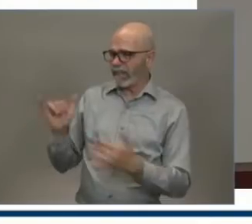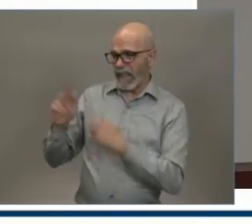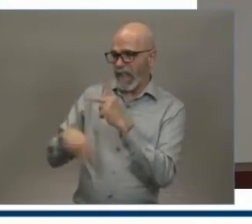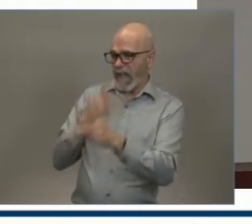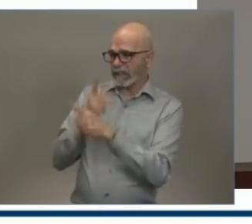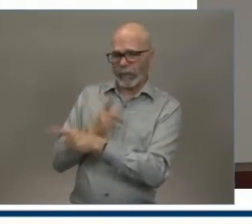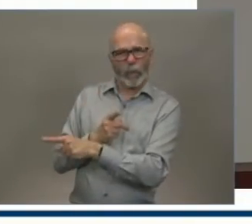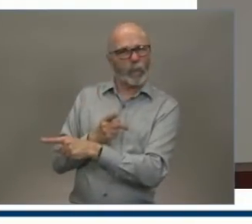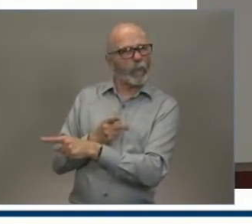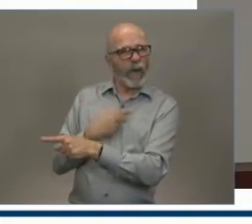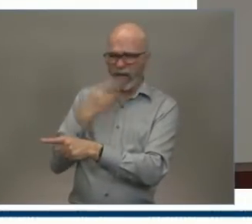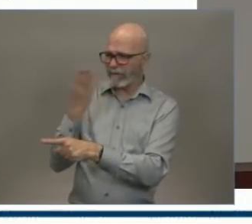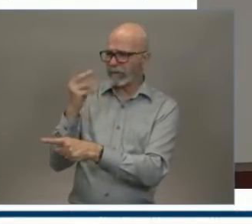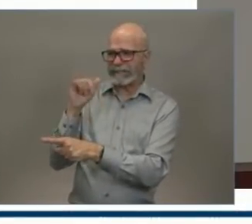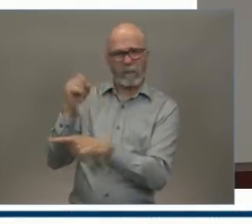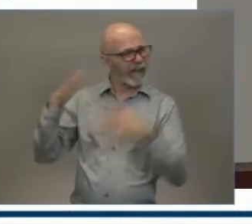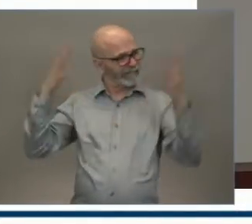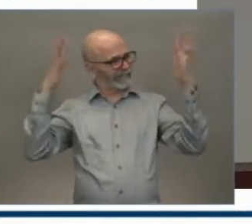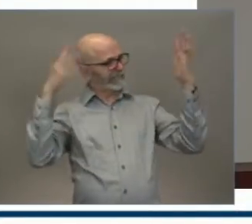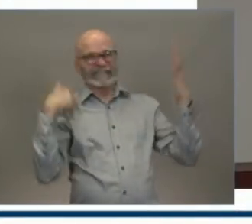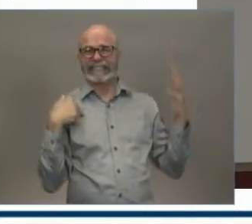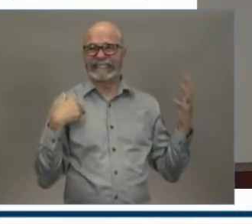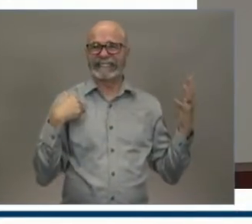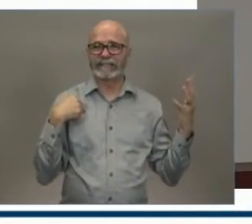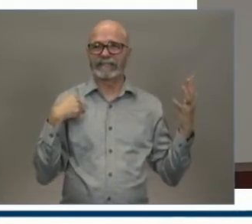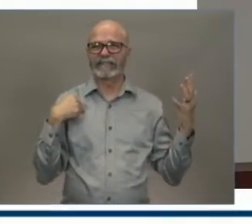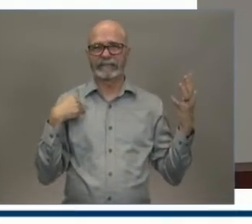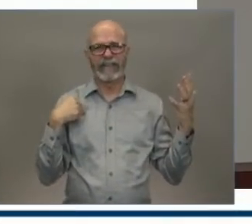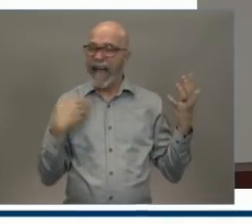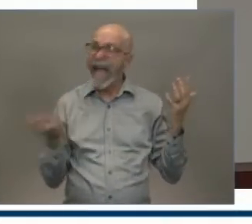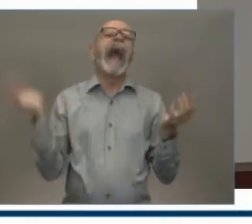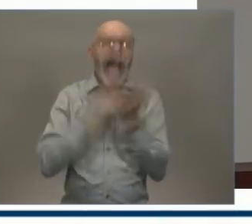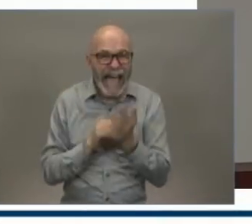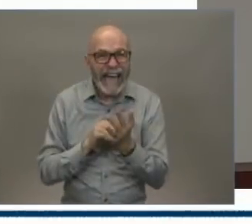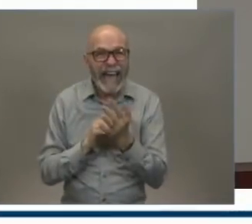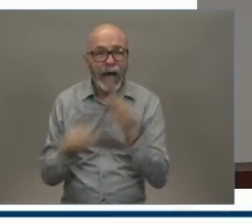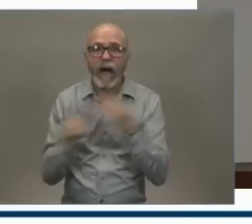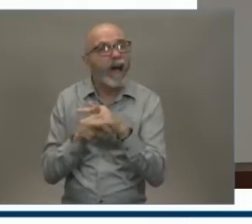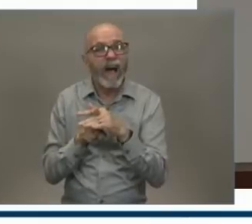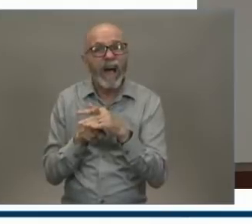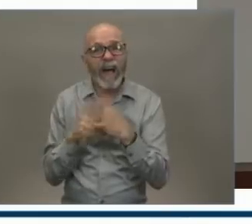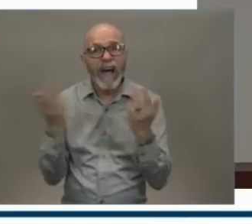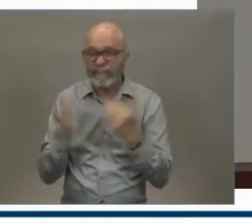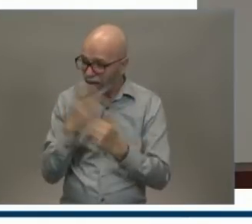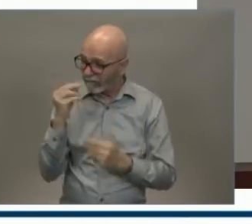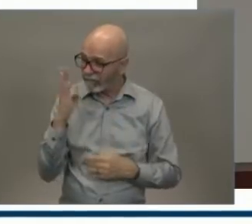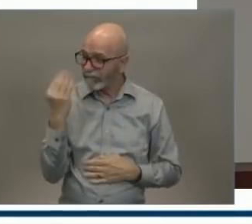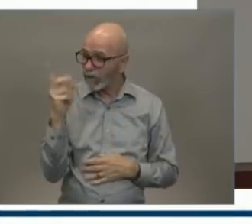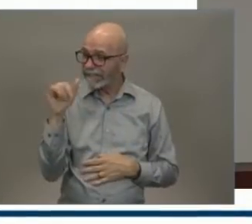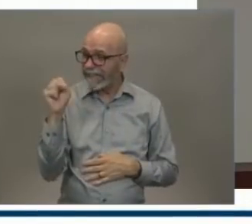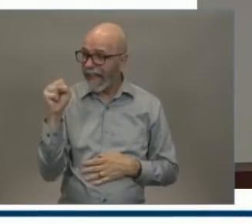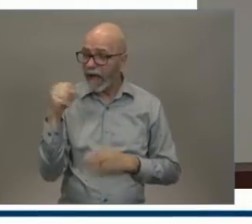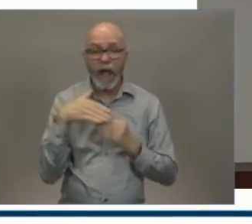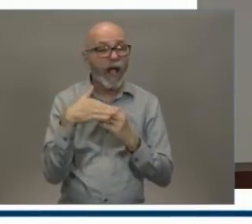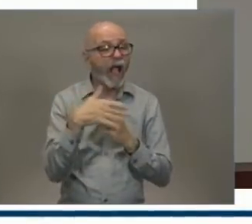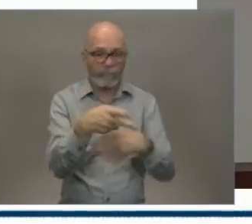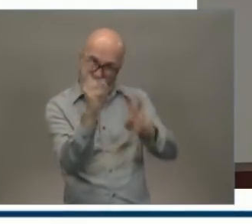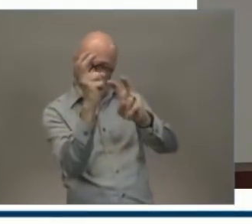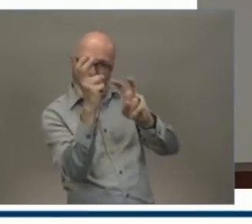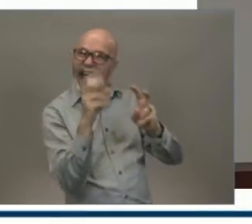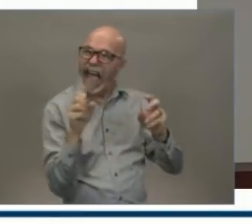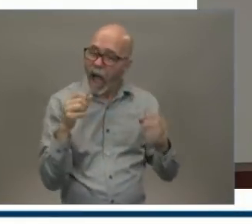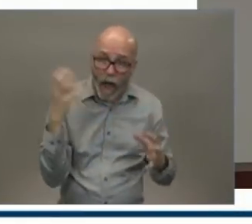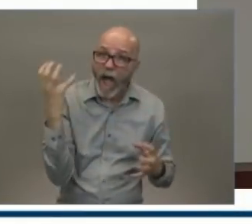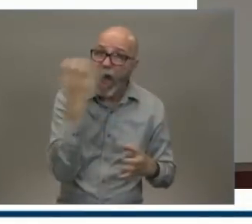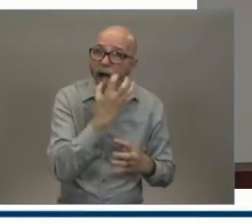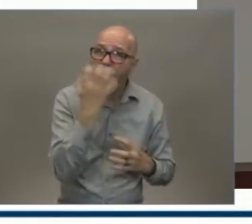quarantine, how could they then go on to become infectious if they were stuck with their 14-day quarantine? It's simply the fact